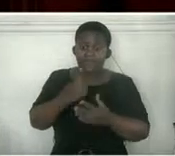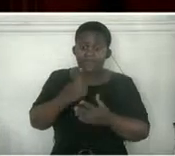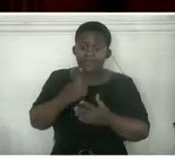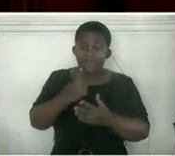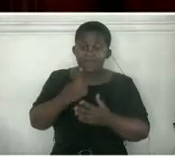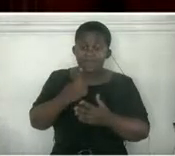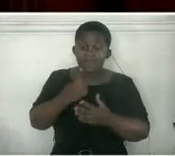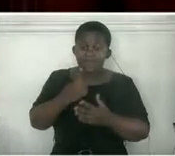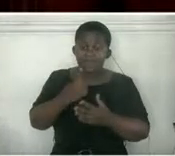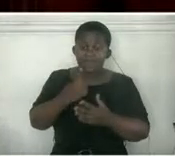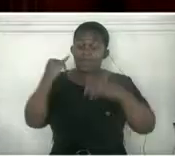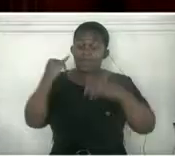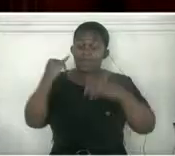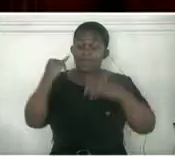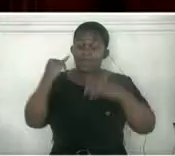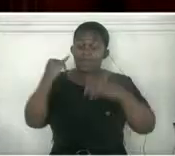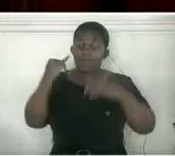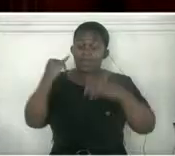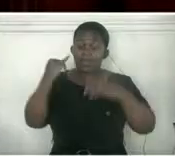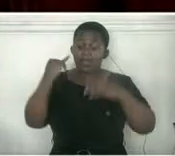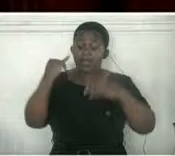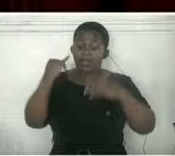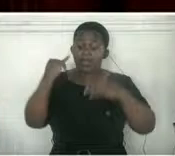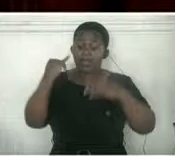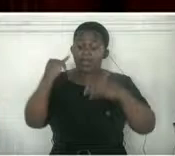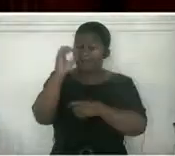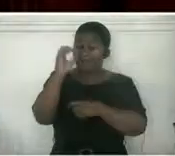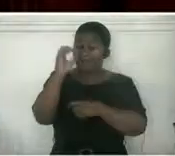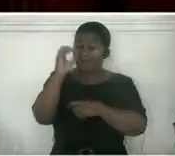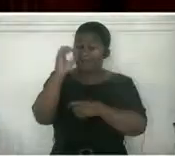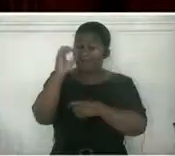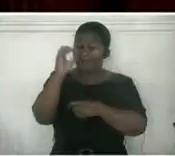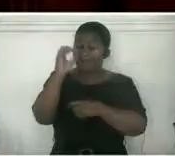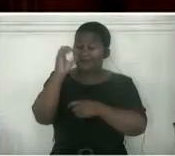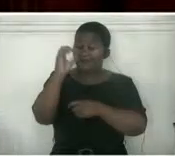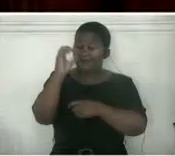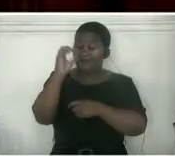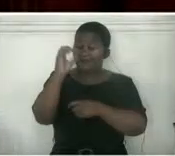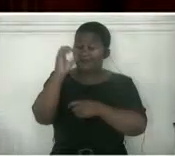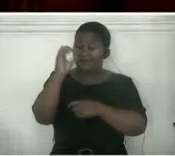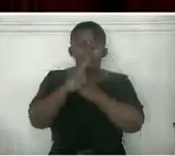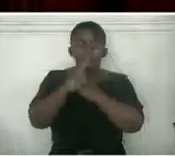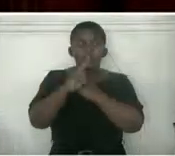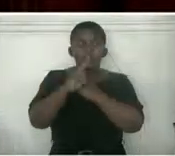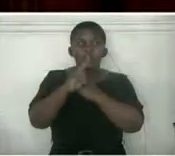halala uma egubha iminyaka eyikhulu. Honourable Speaker,